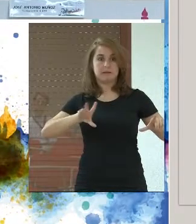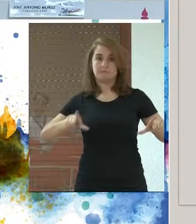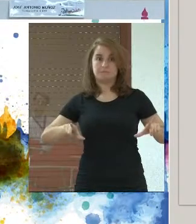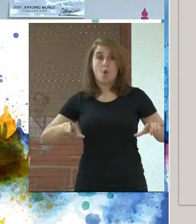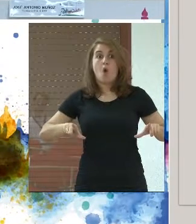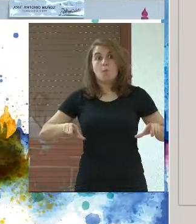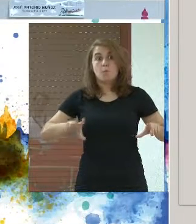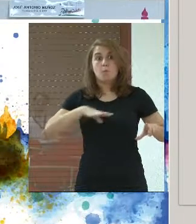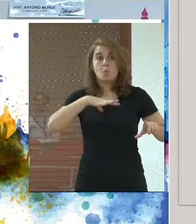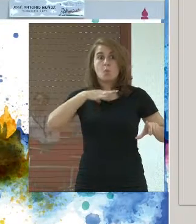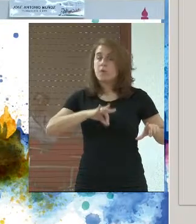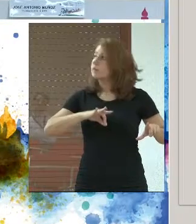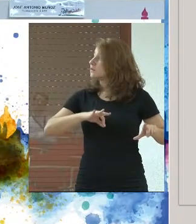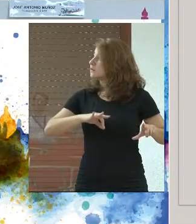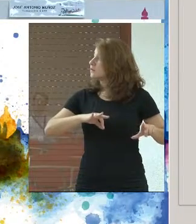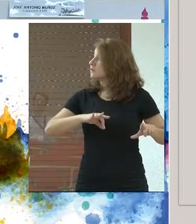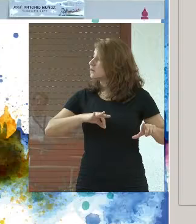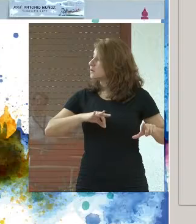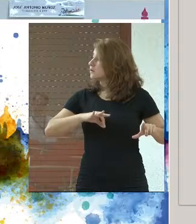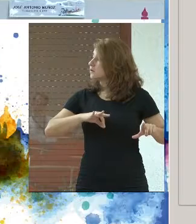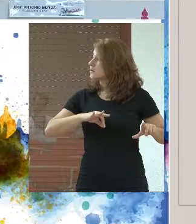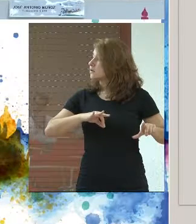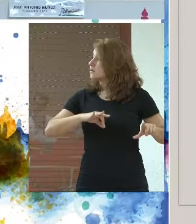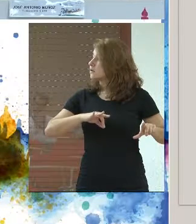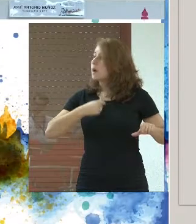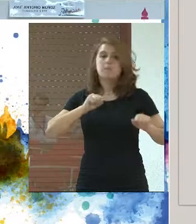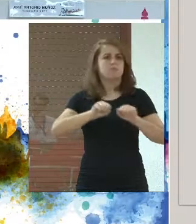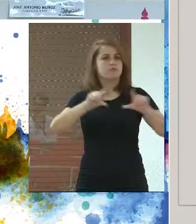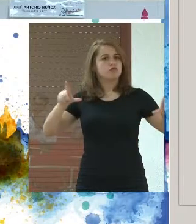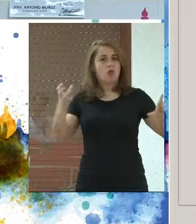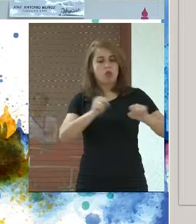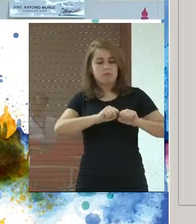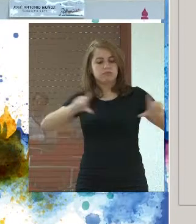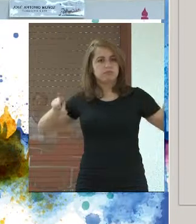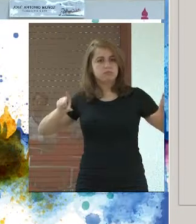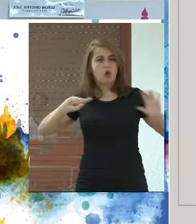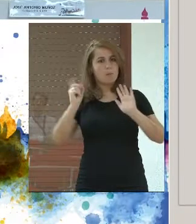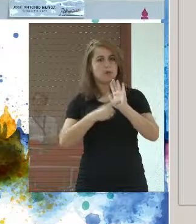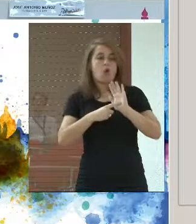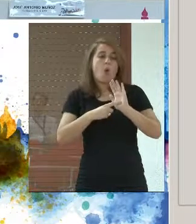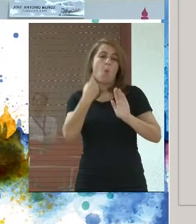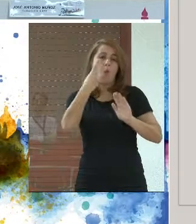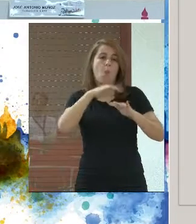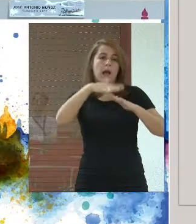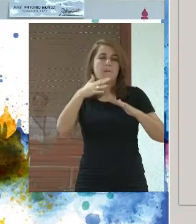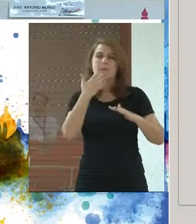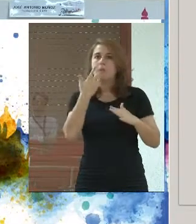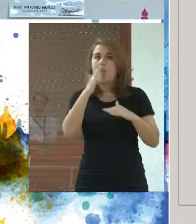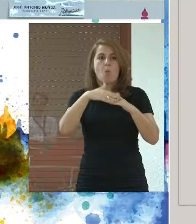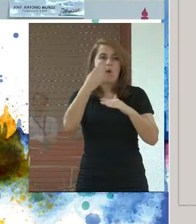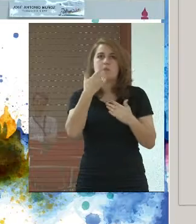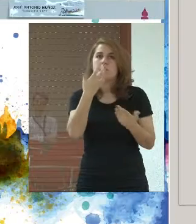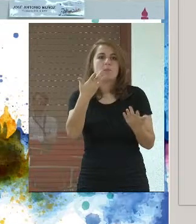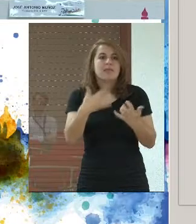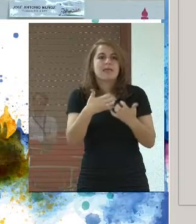or the extension, the full screen, or only, I